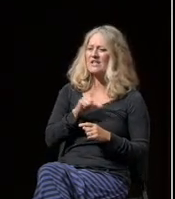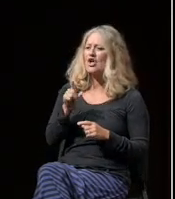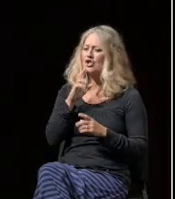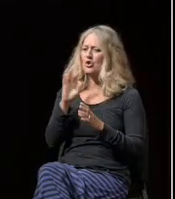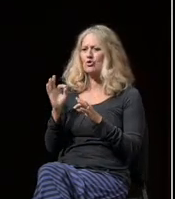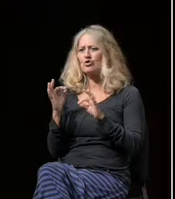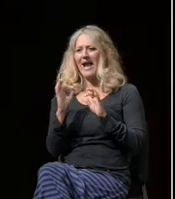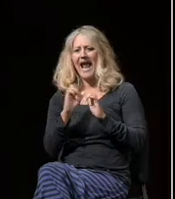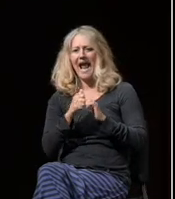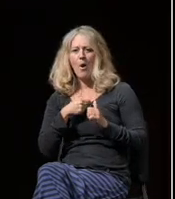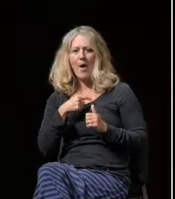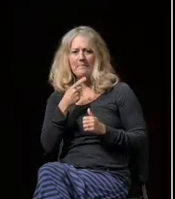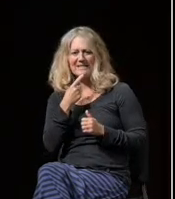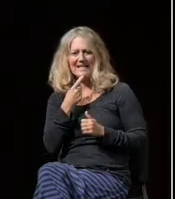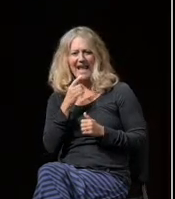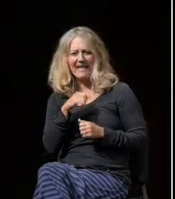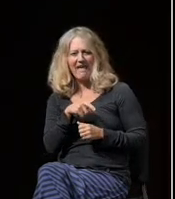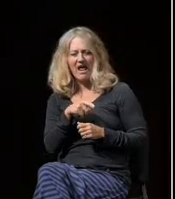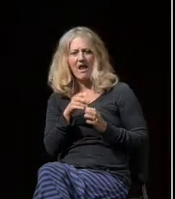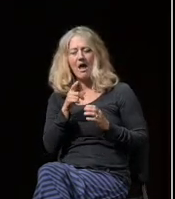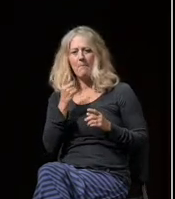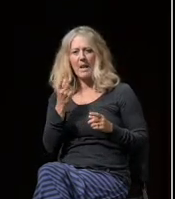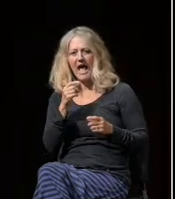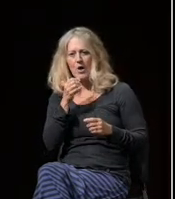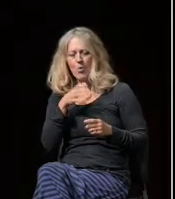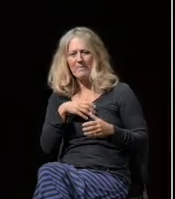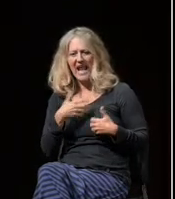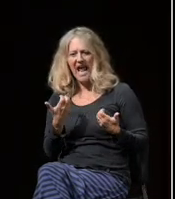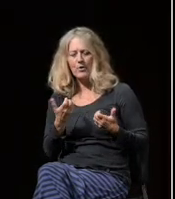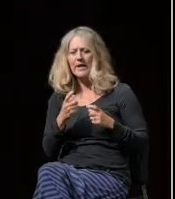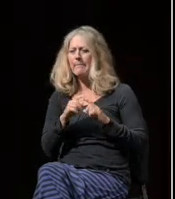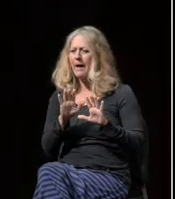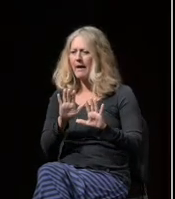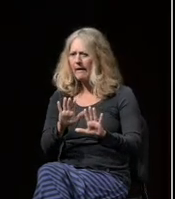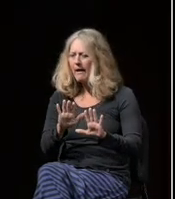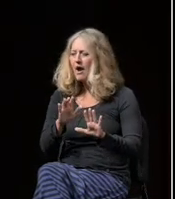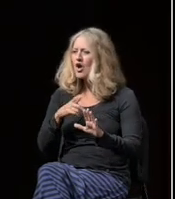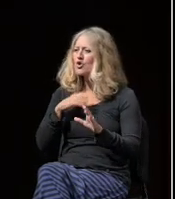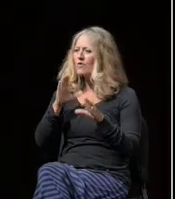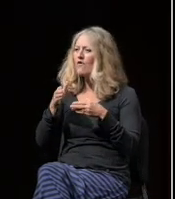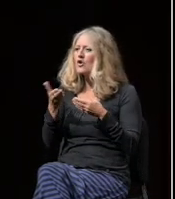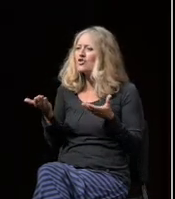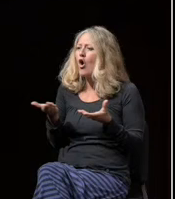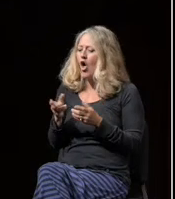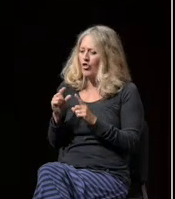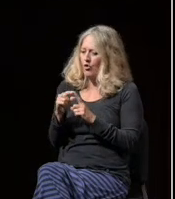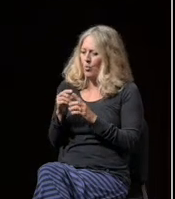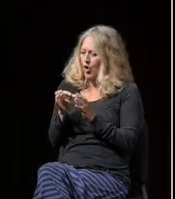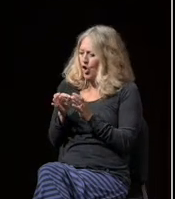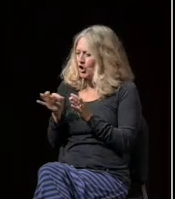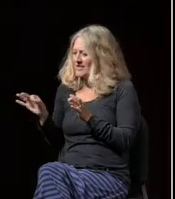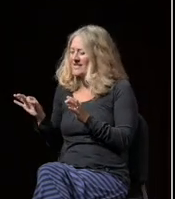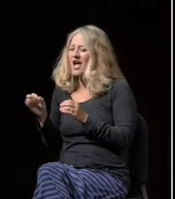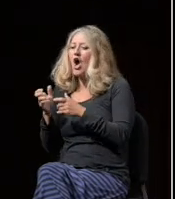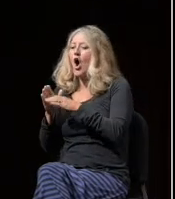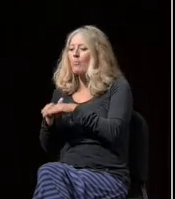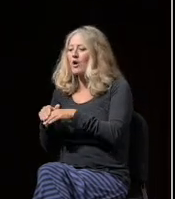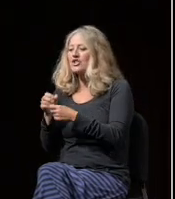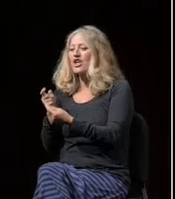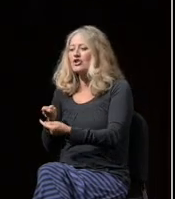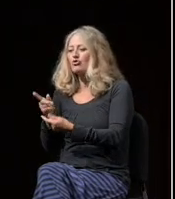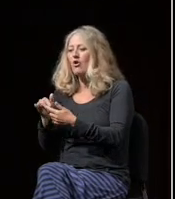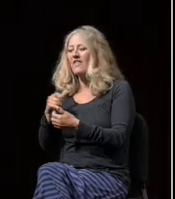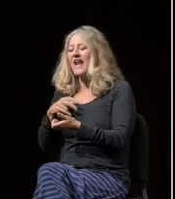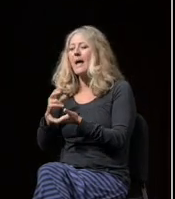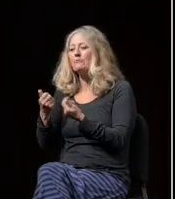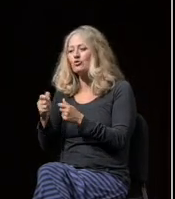saying it, because Regina, you must be an angry black woman, but you focus on what I'm saying, which is the oppression and the struggle that I'm trying to speak about.